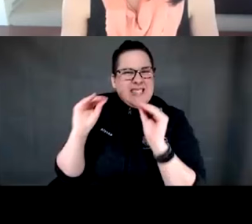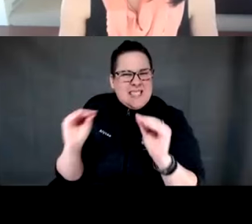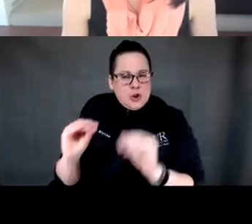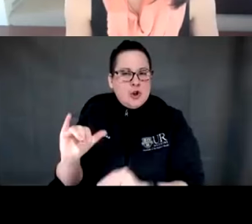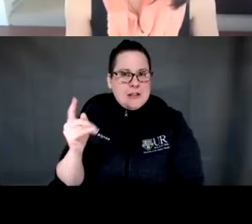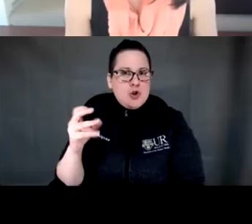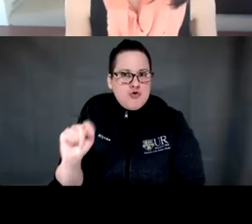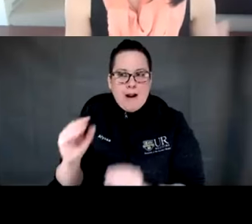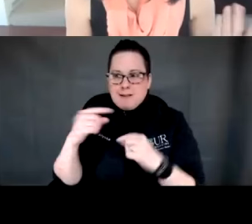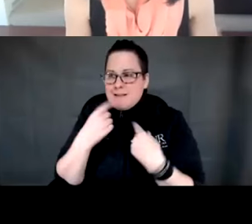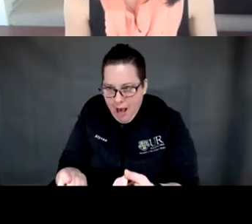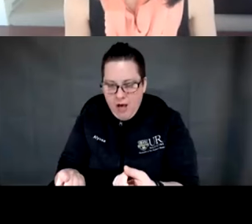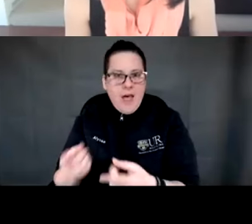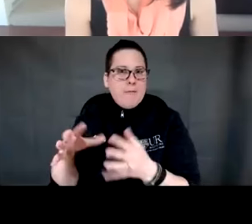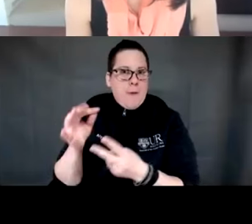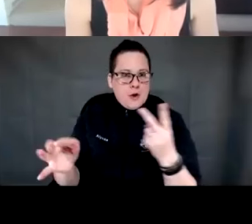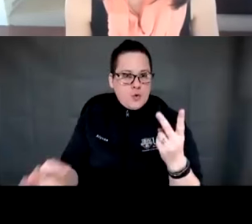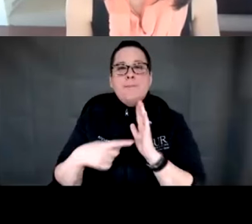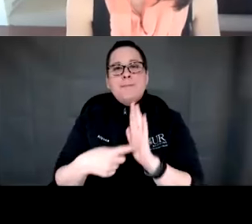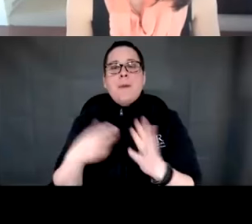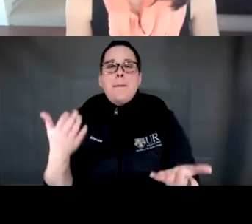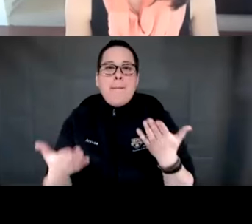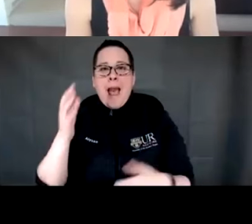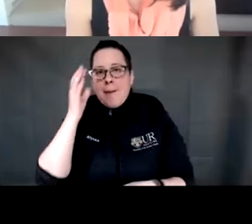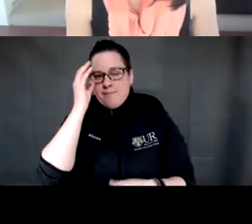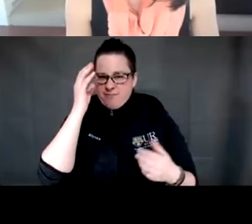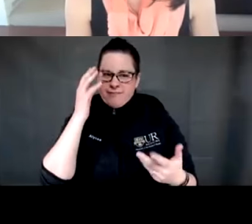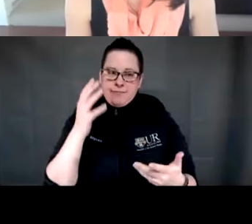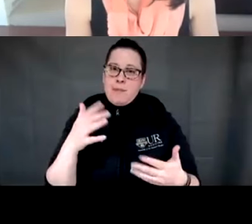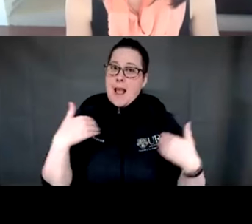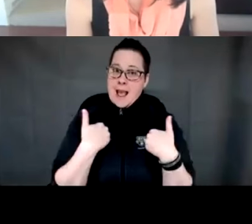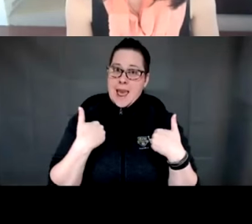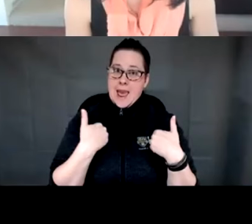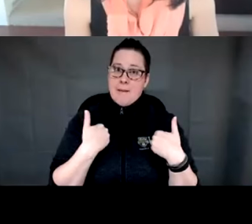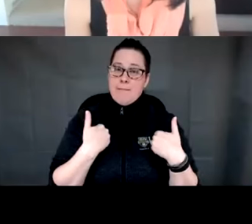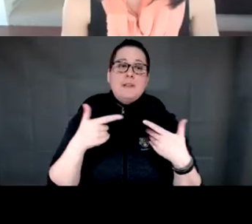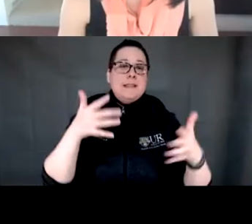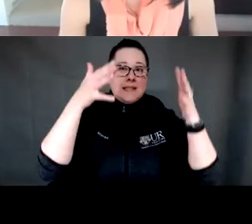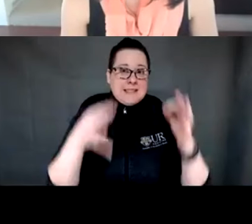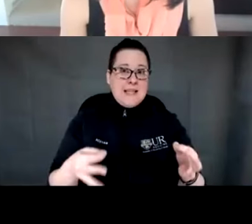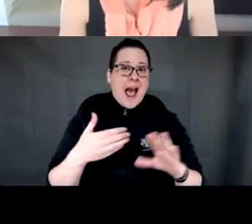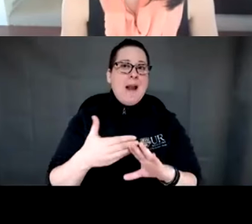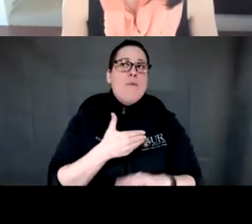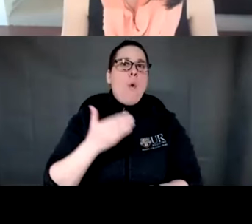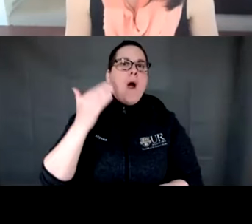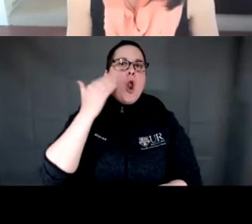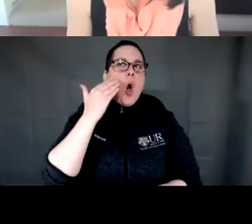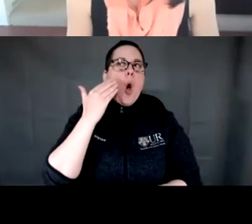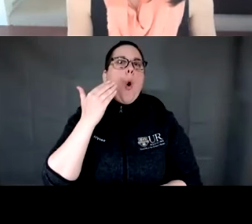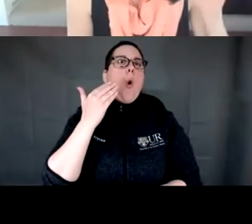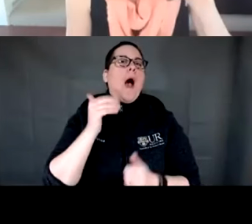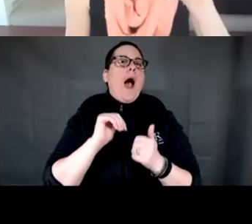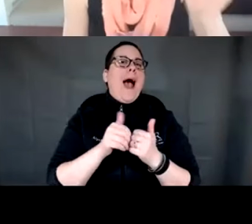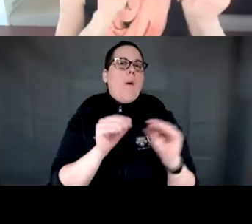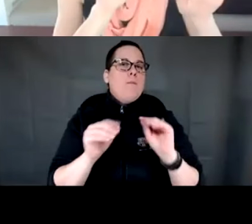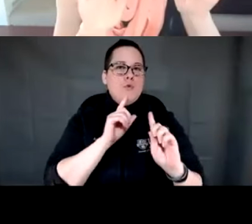to report choices. So for instance, you might have an animal make a decision before it knows what movement will be used to report it.